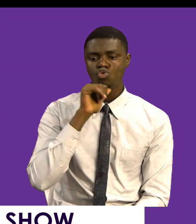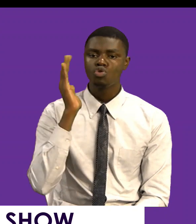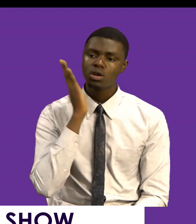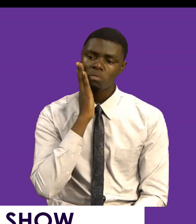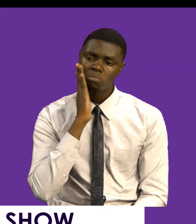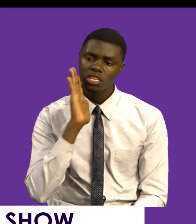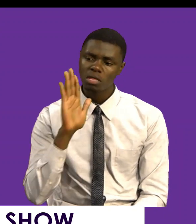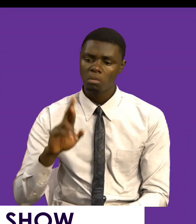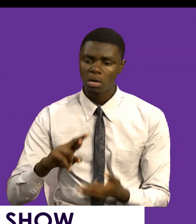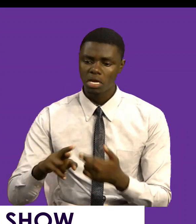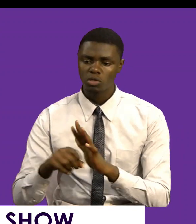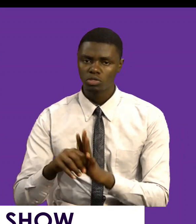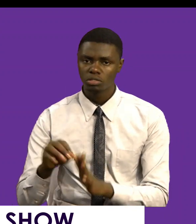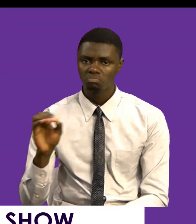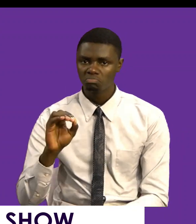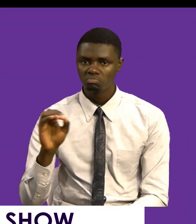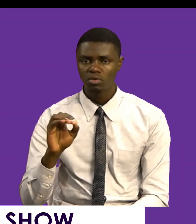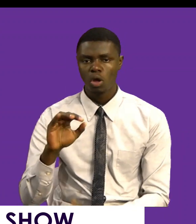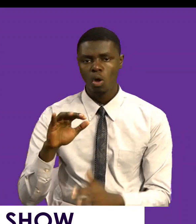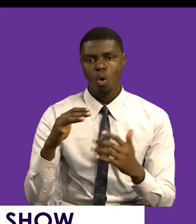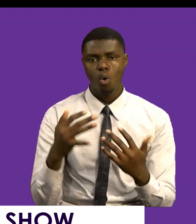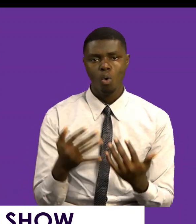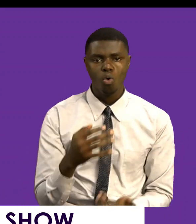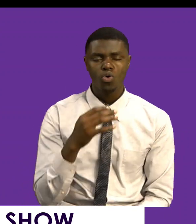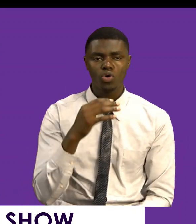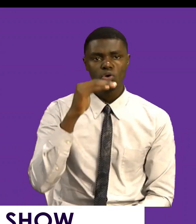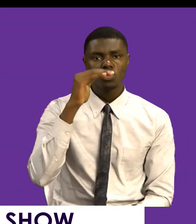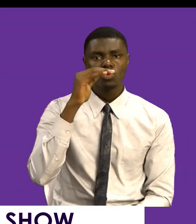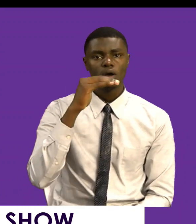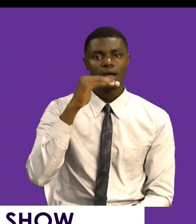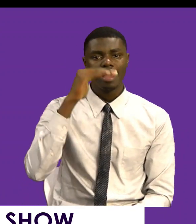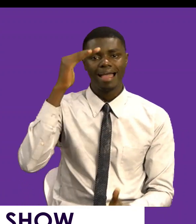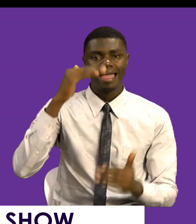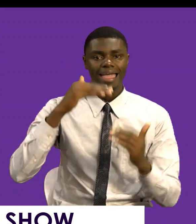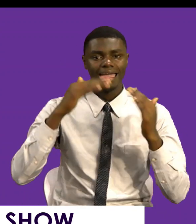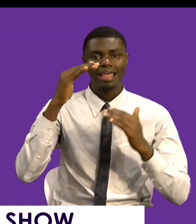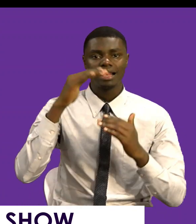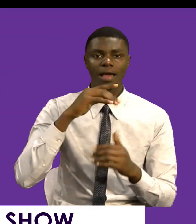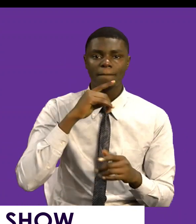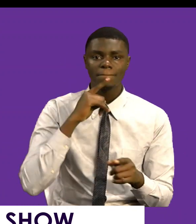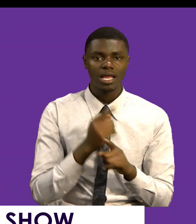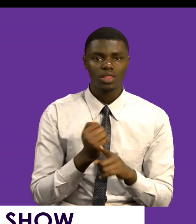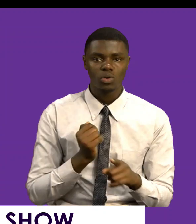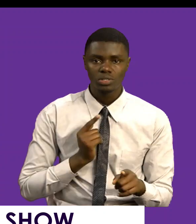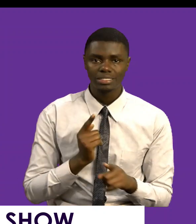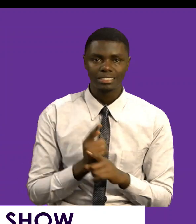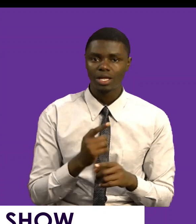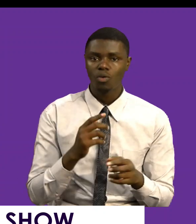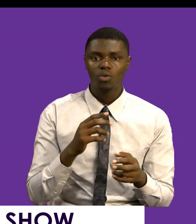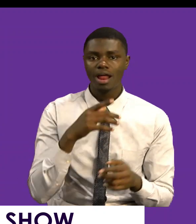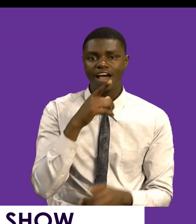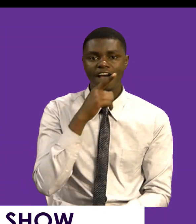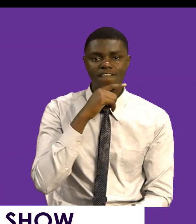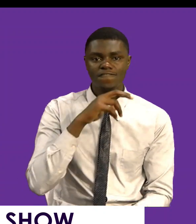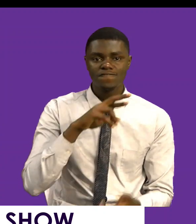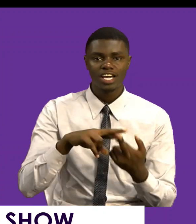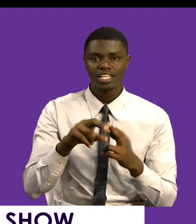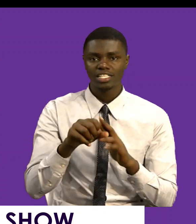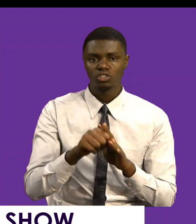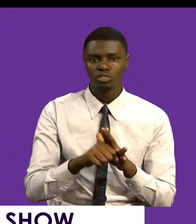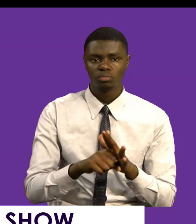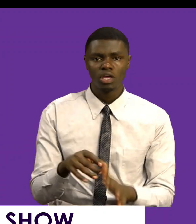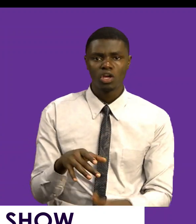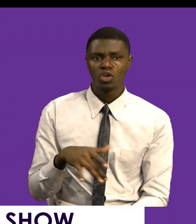mother's relationship. Neither is it your elder brother or elder sisters or uncles or dad's relationship. So you